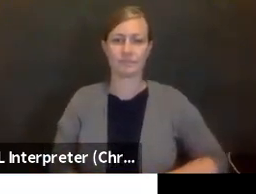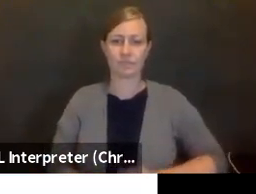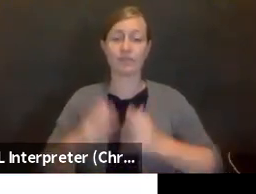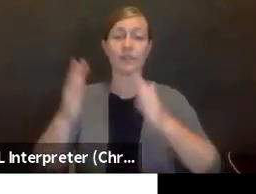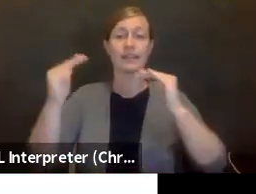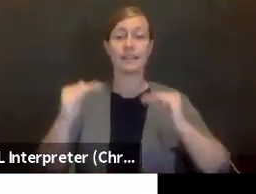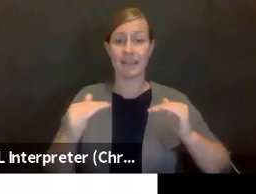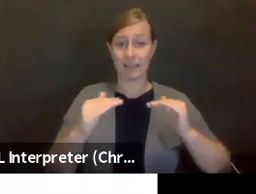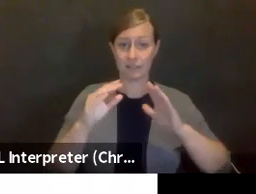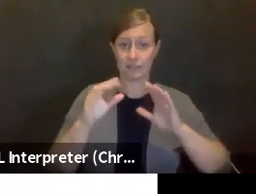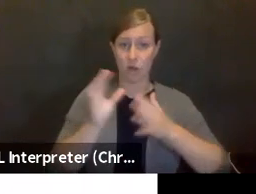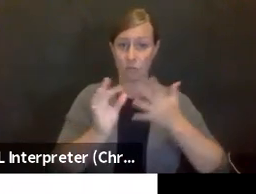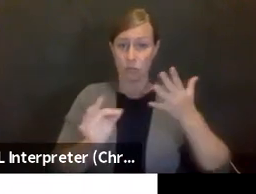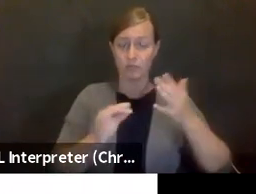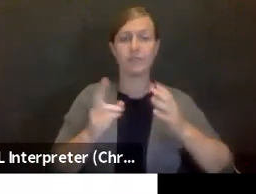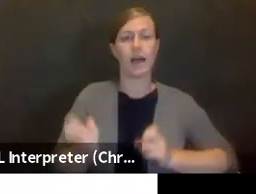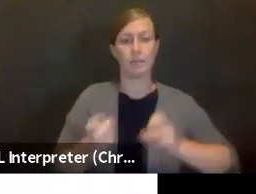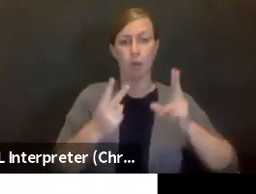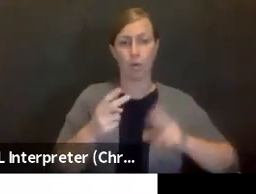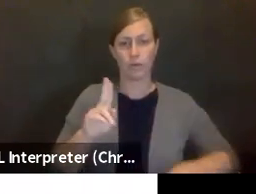Next option is the upload.